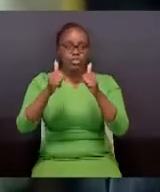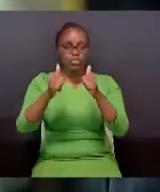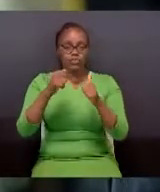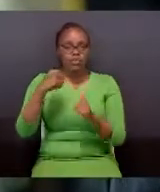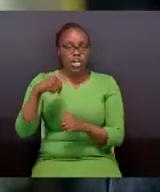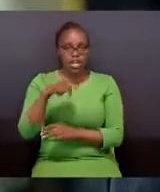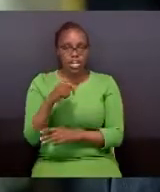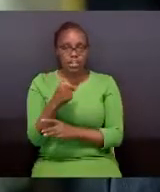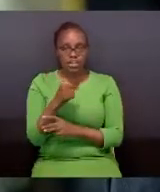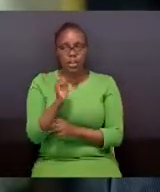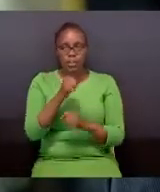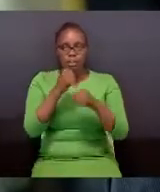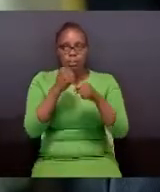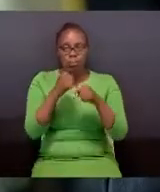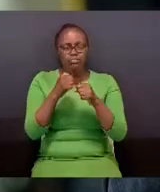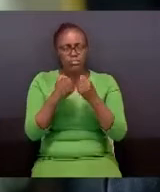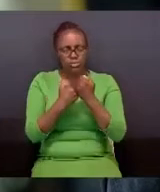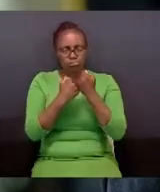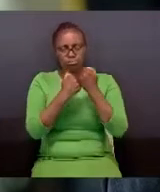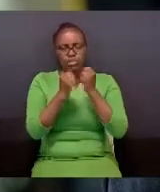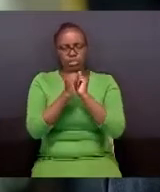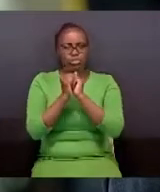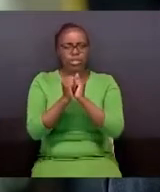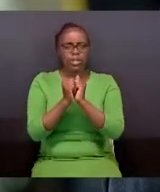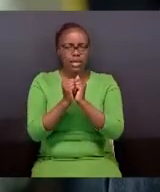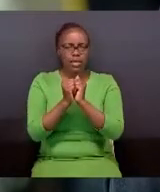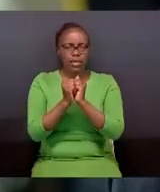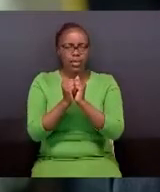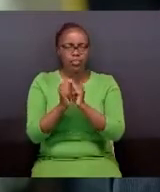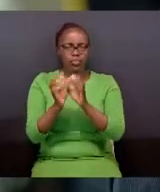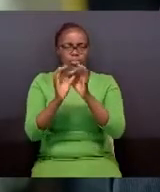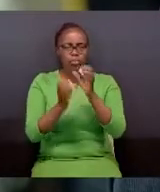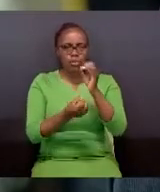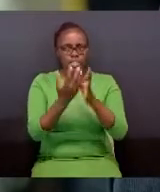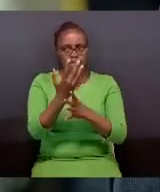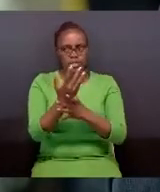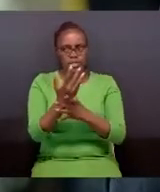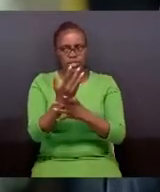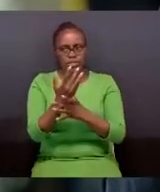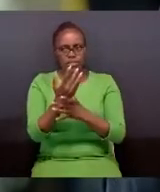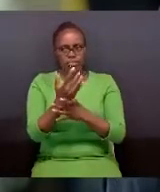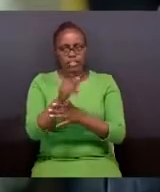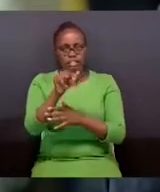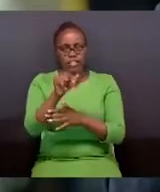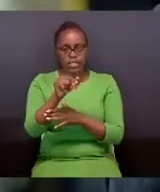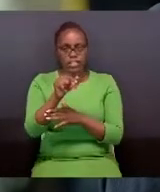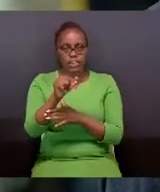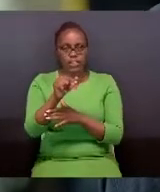we countries can come together to create this